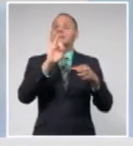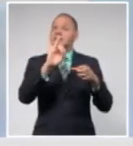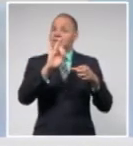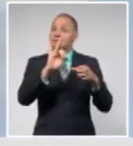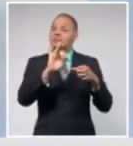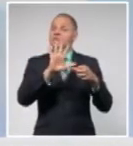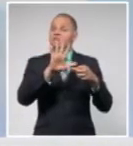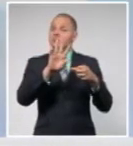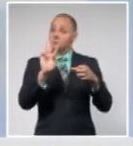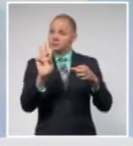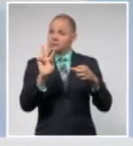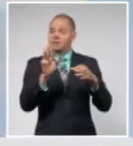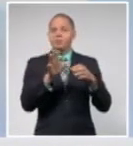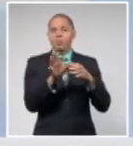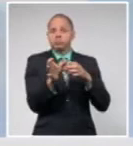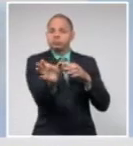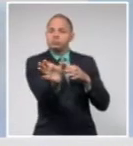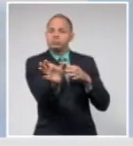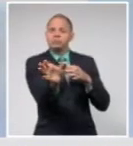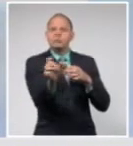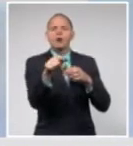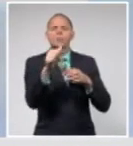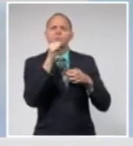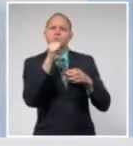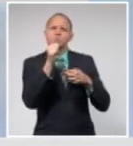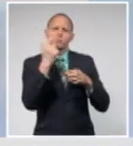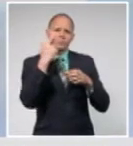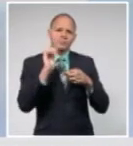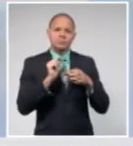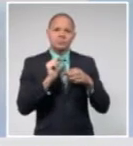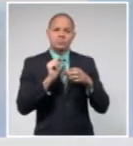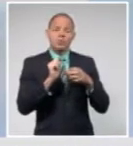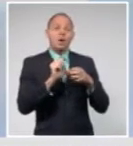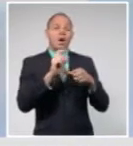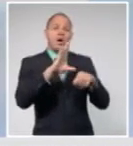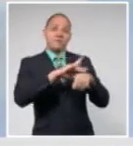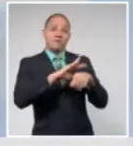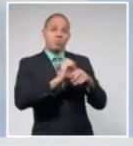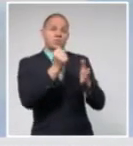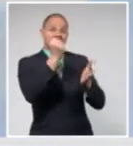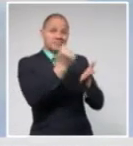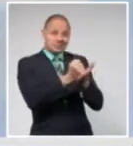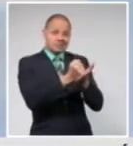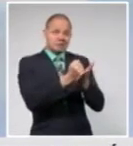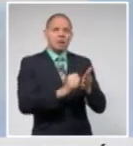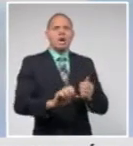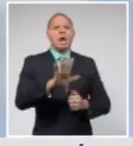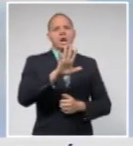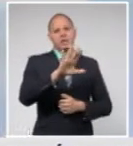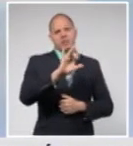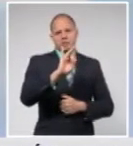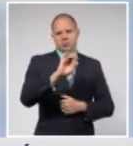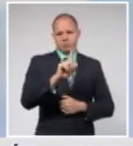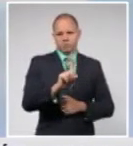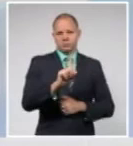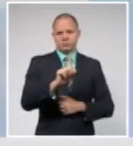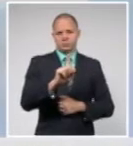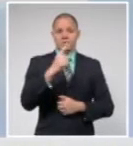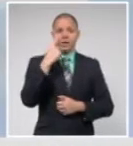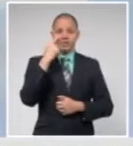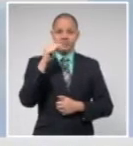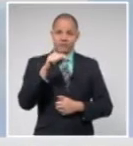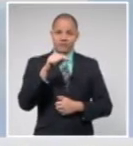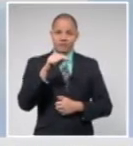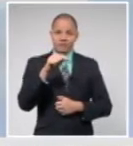753 are suspected cases, and 571 are confirmed active cases, a figure that proves to